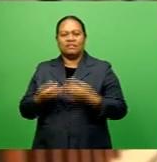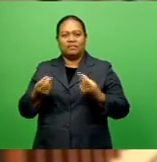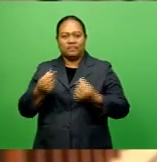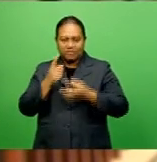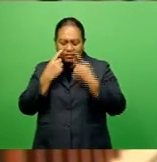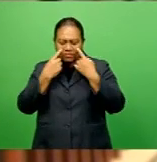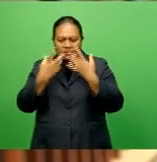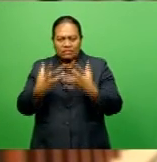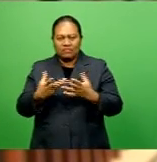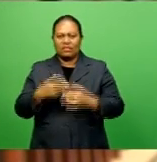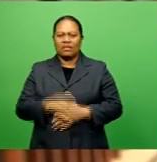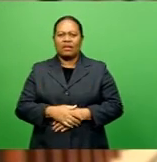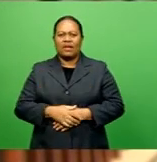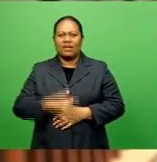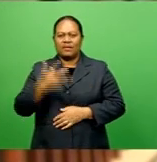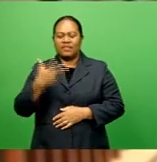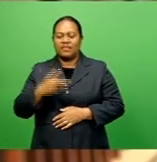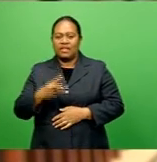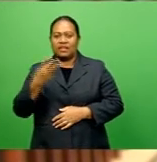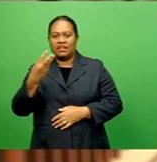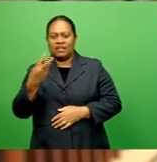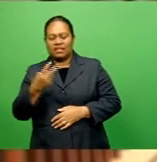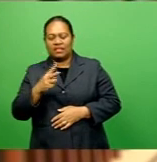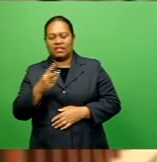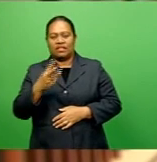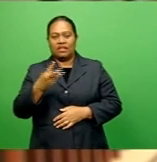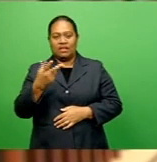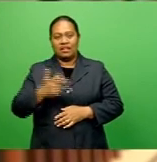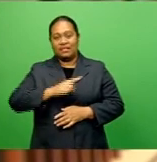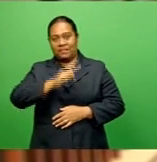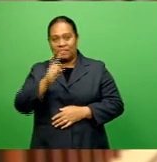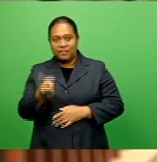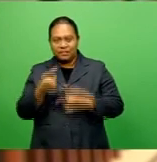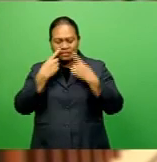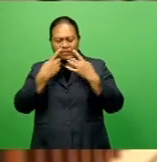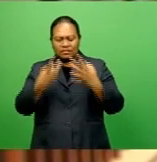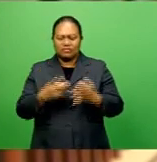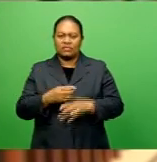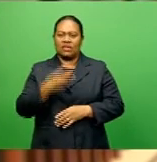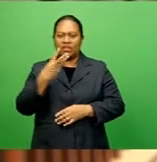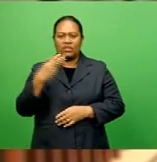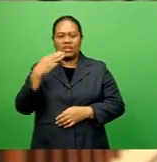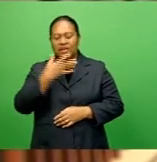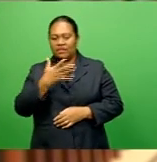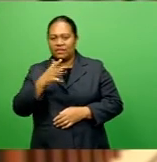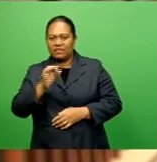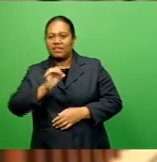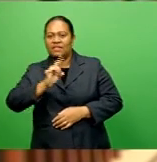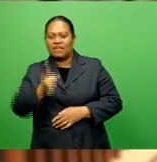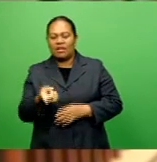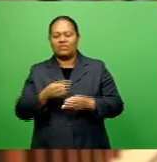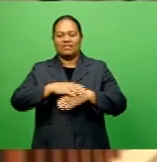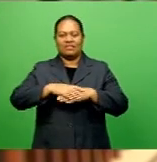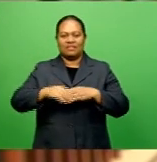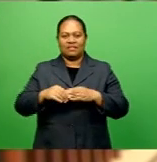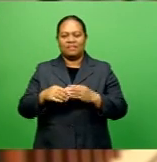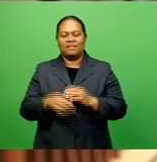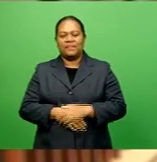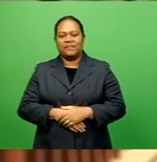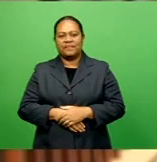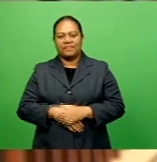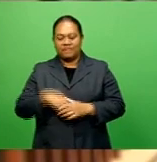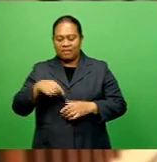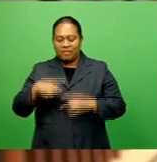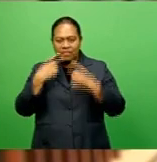18 transactions saw about 38,000 shares traded, valued at around $315,000. This saw